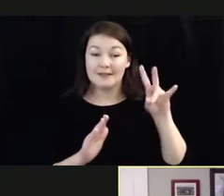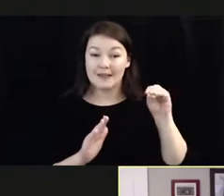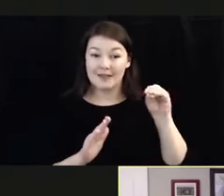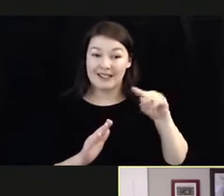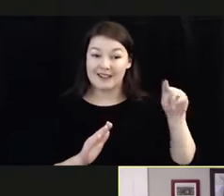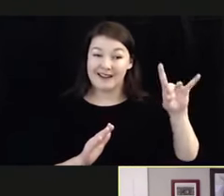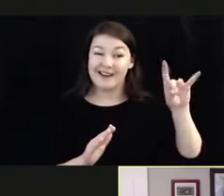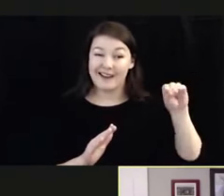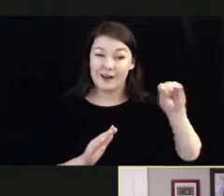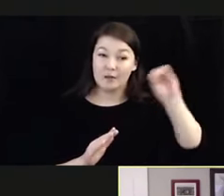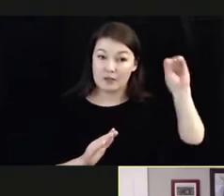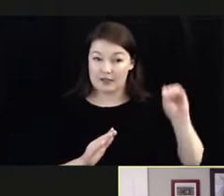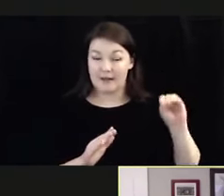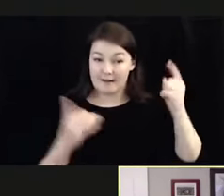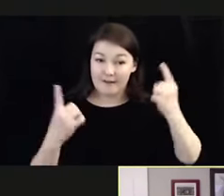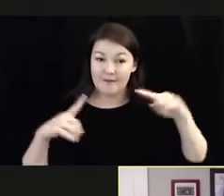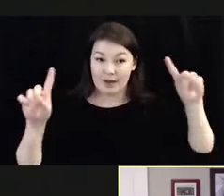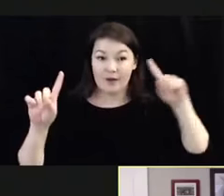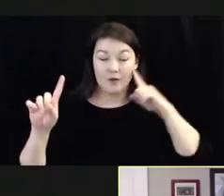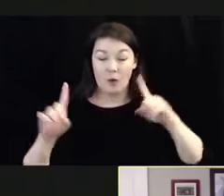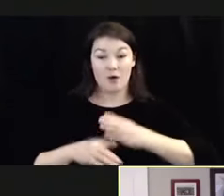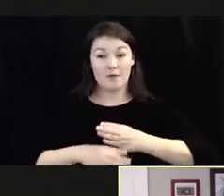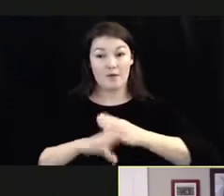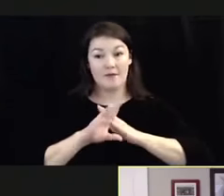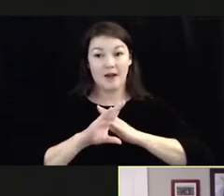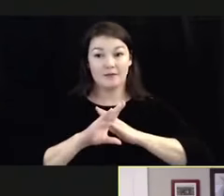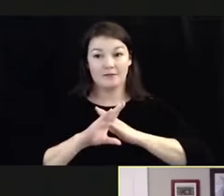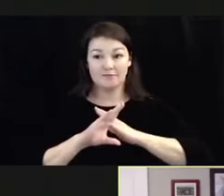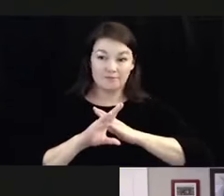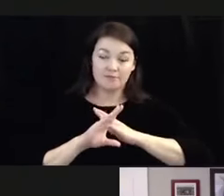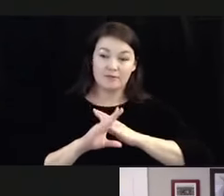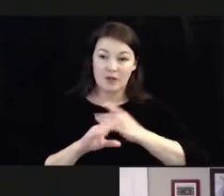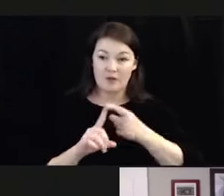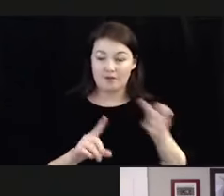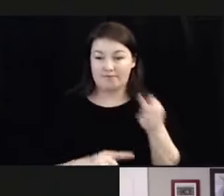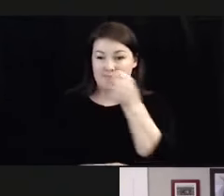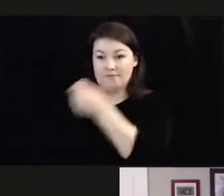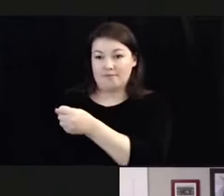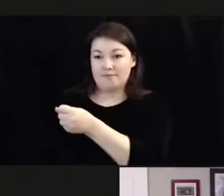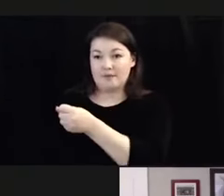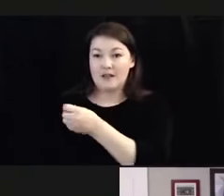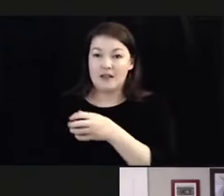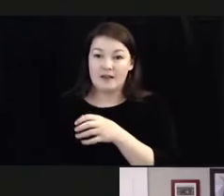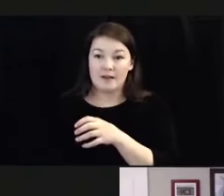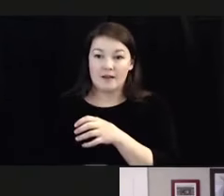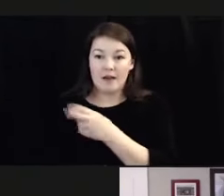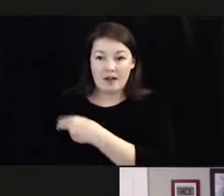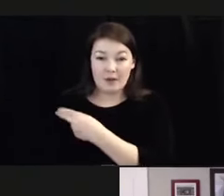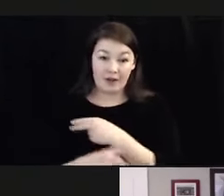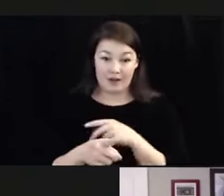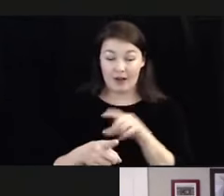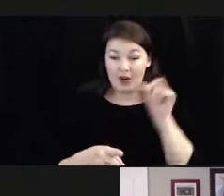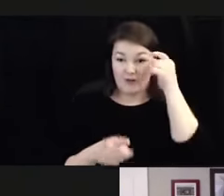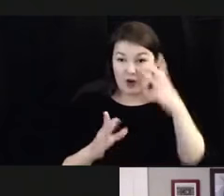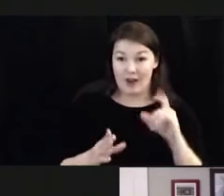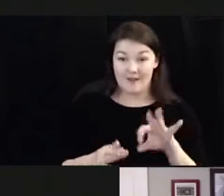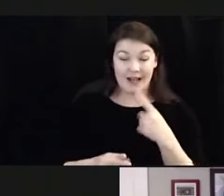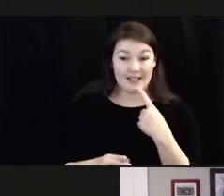80% effectiveness at preventing hospitalization or other severe disease outcomes. And if I said 1 in 53, I misspoke. 1 in